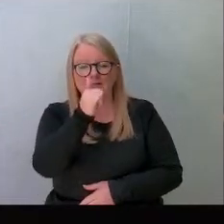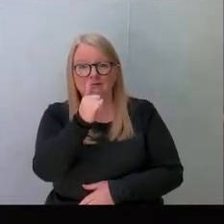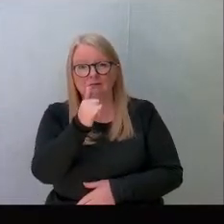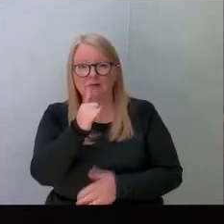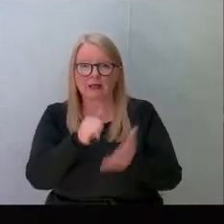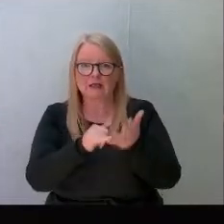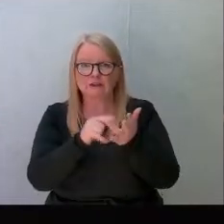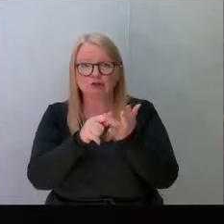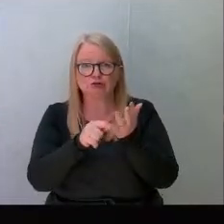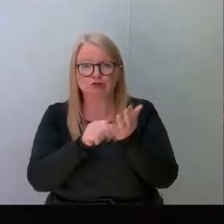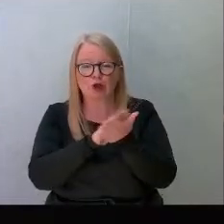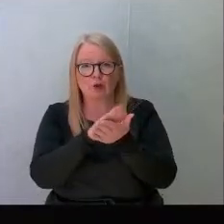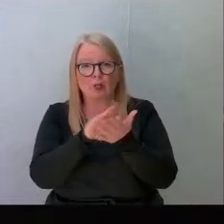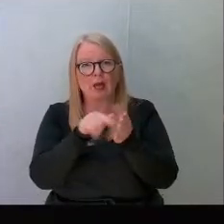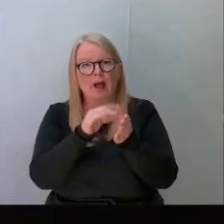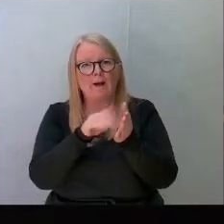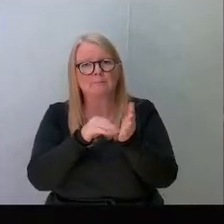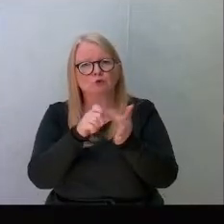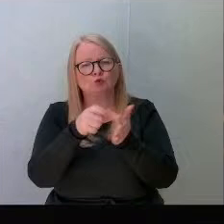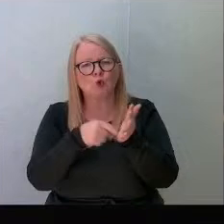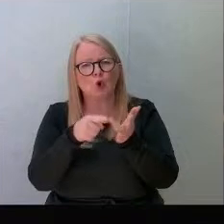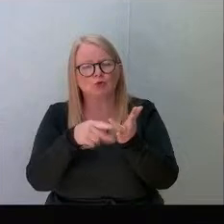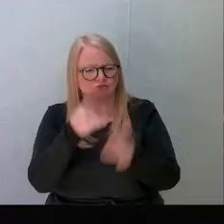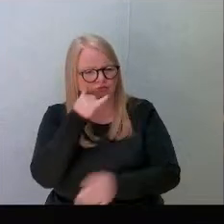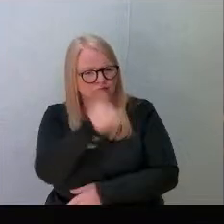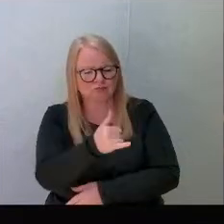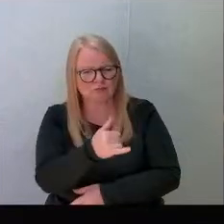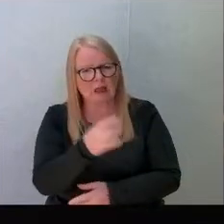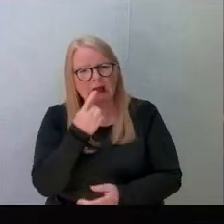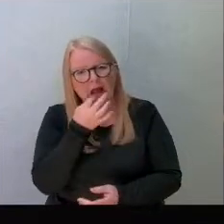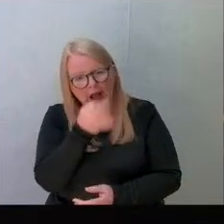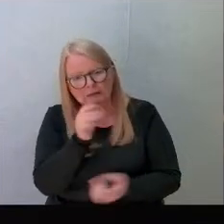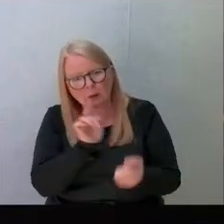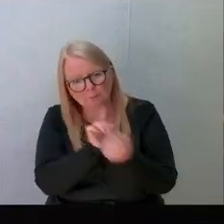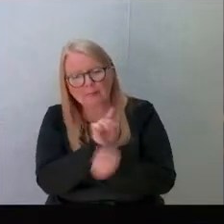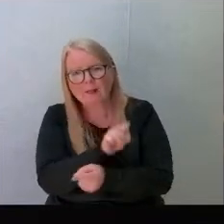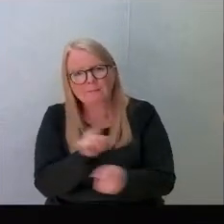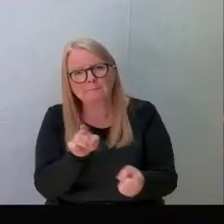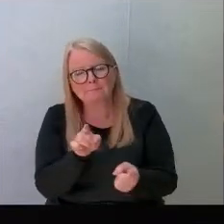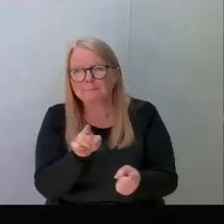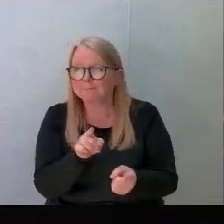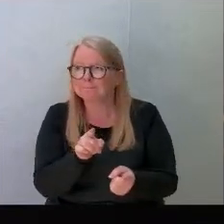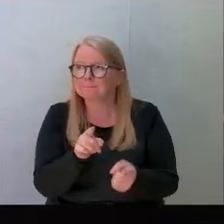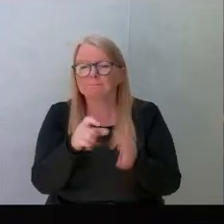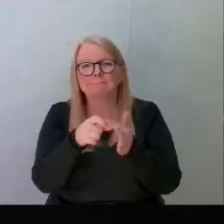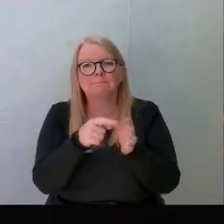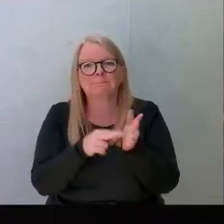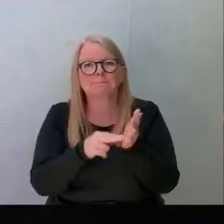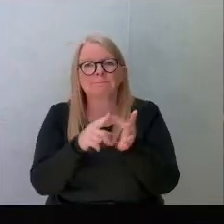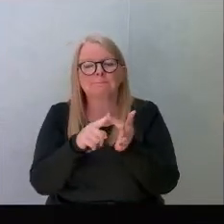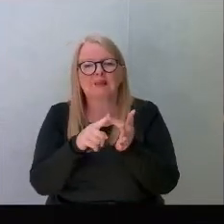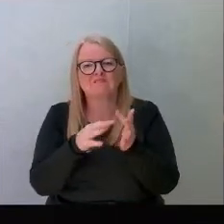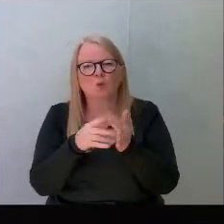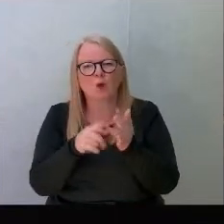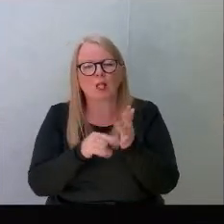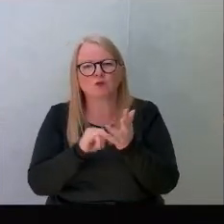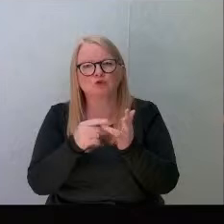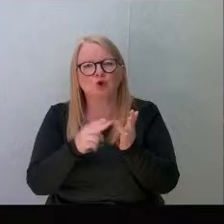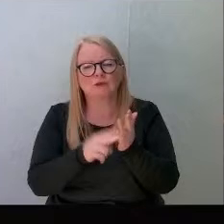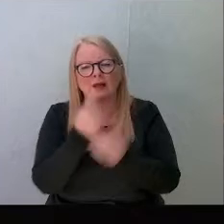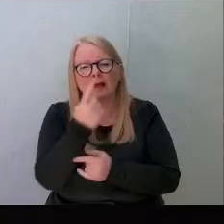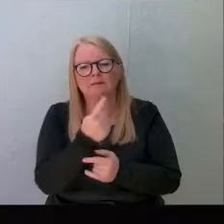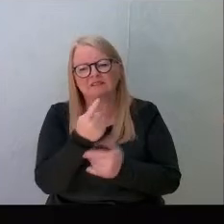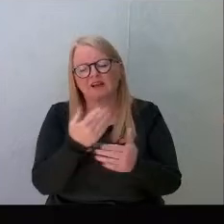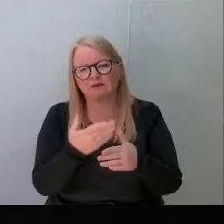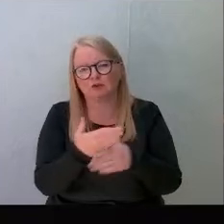preferred choice, and ask to meet them? And a colleague, David Wilson, he was the academic admissions tutor,